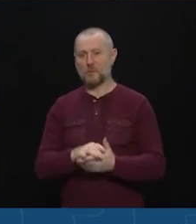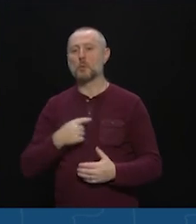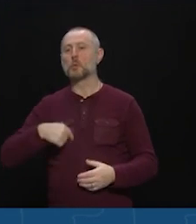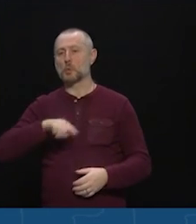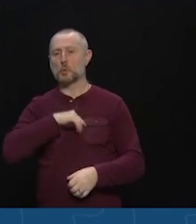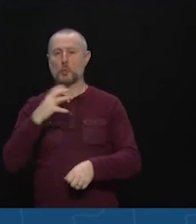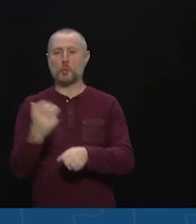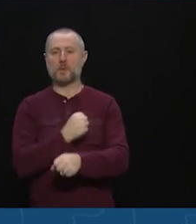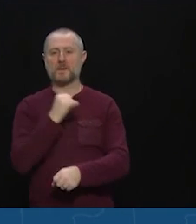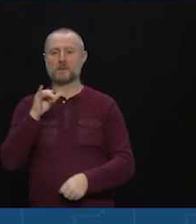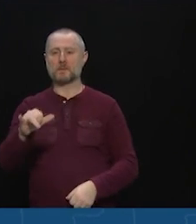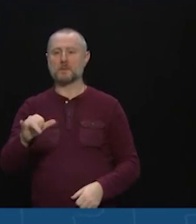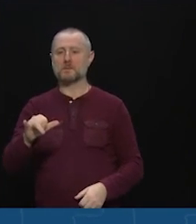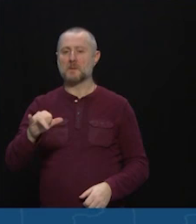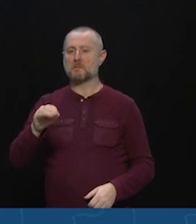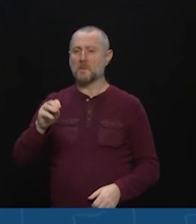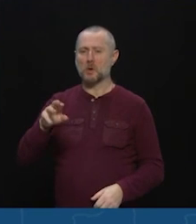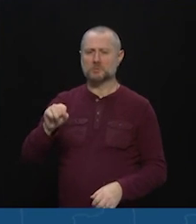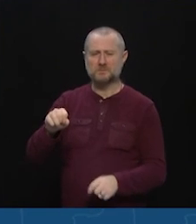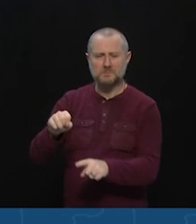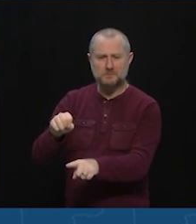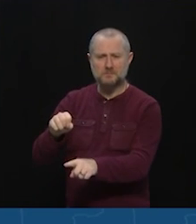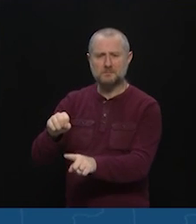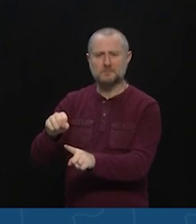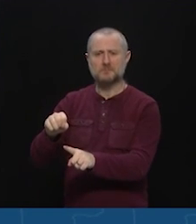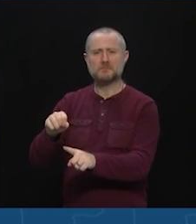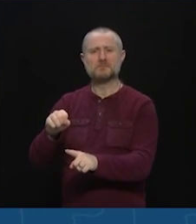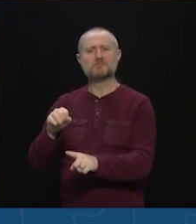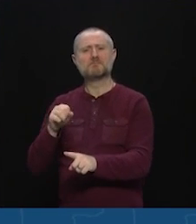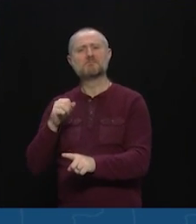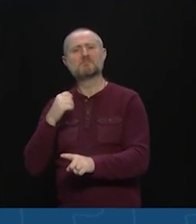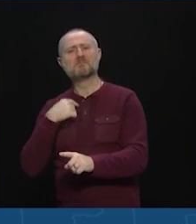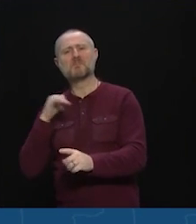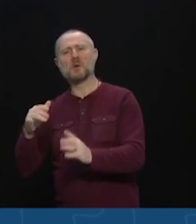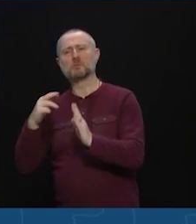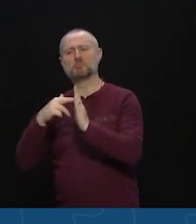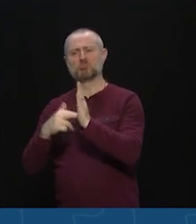comes down. And if not, we do have those other alternatives, absolutely.